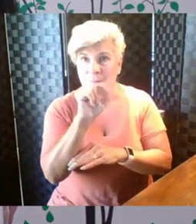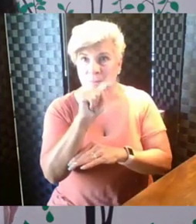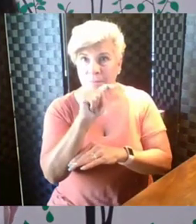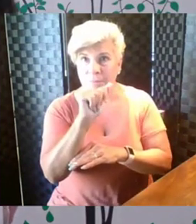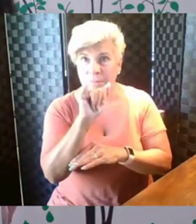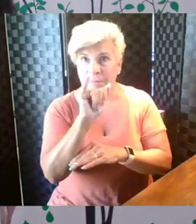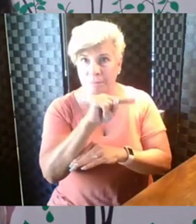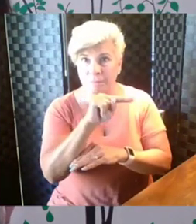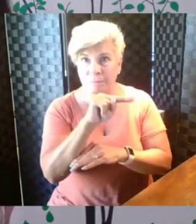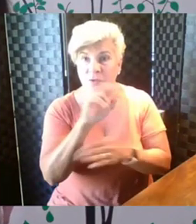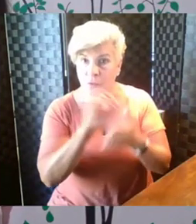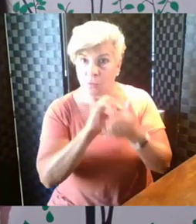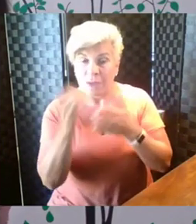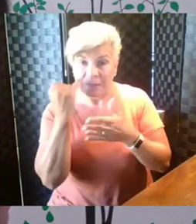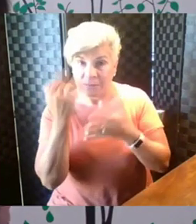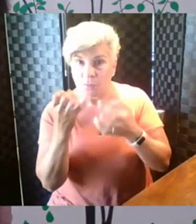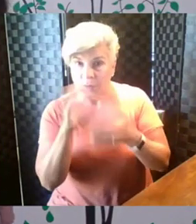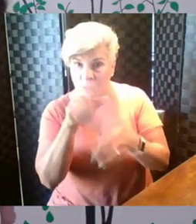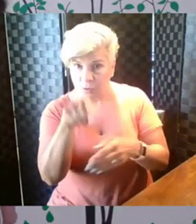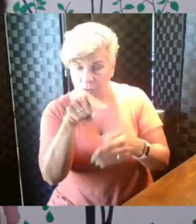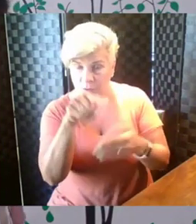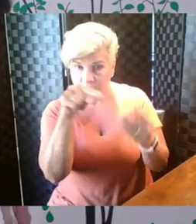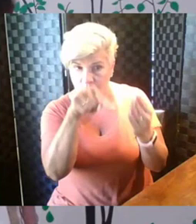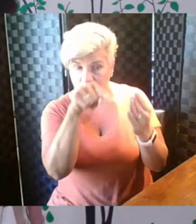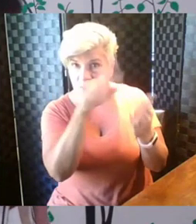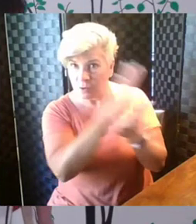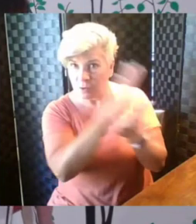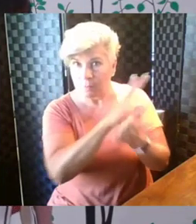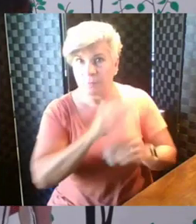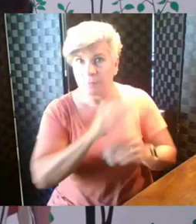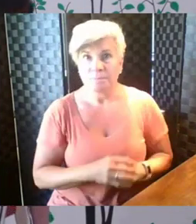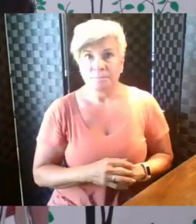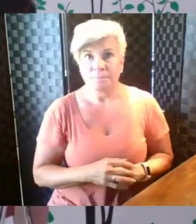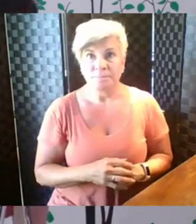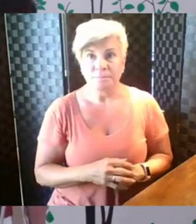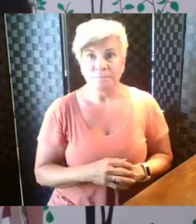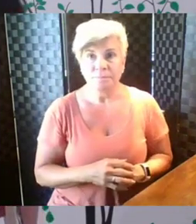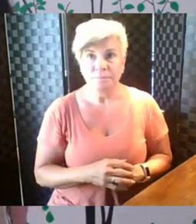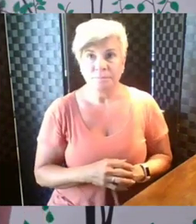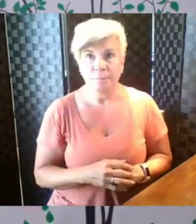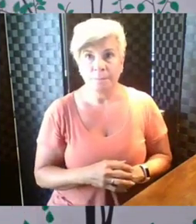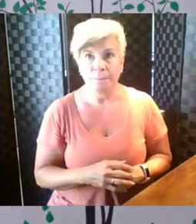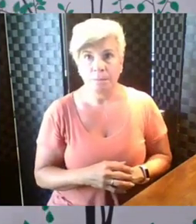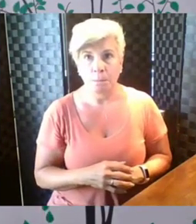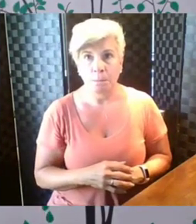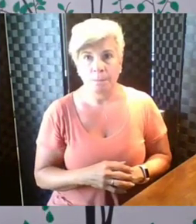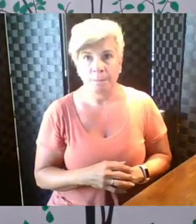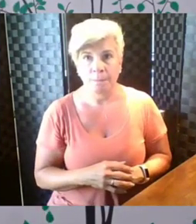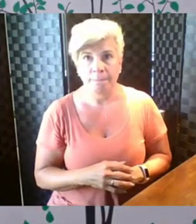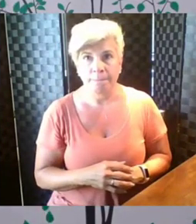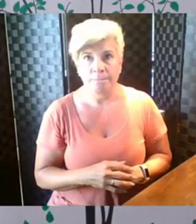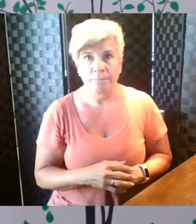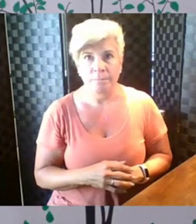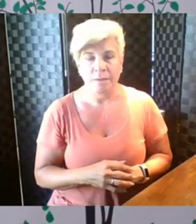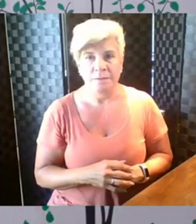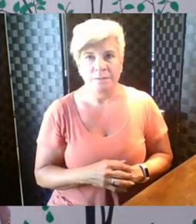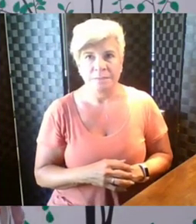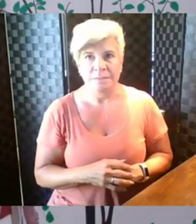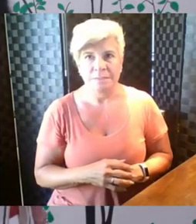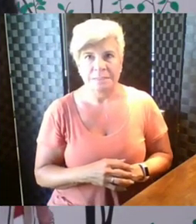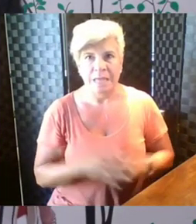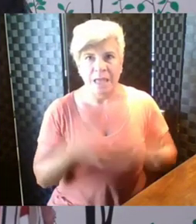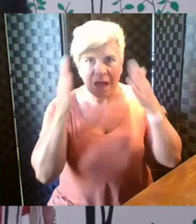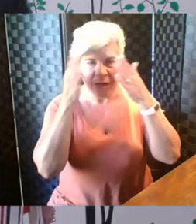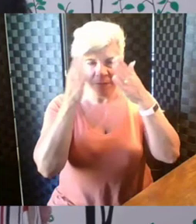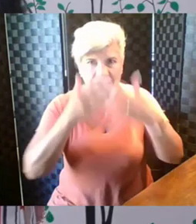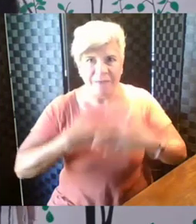also a spot on that on your paper for that if you want to write that down. Now our refuel for